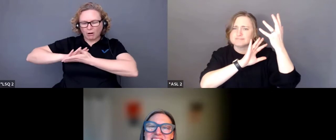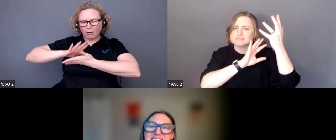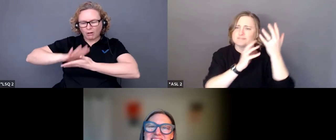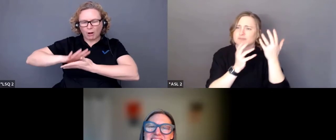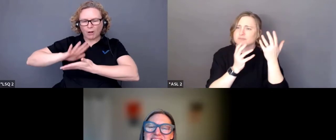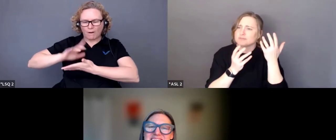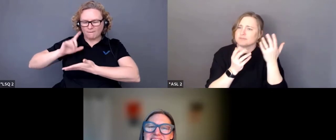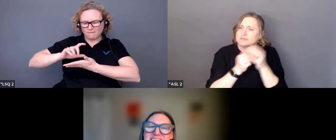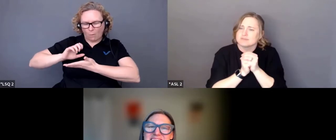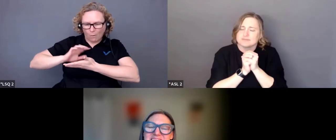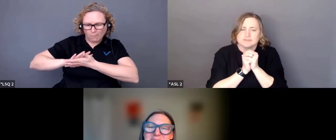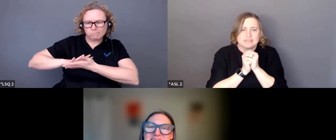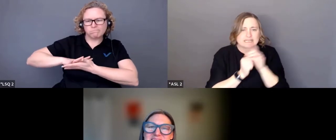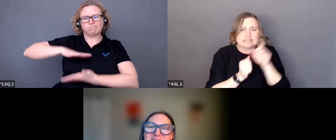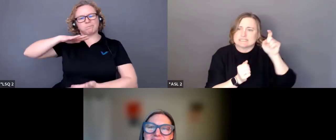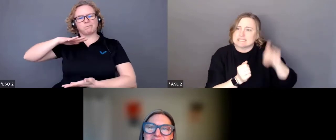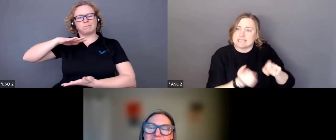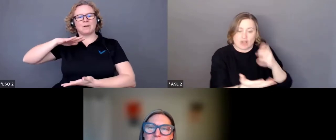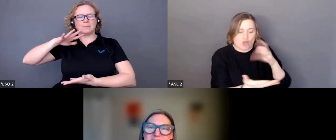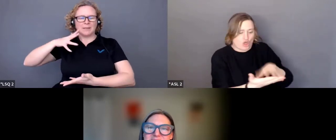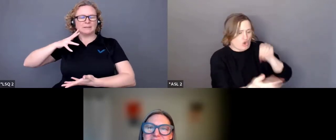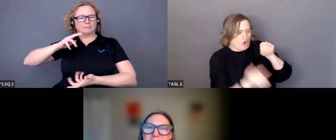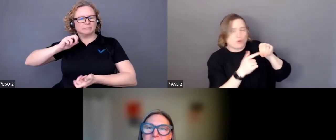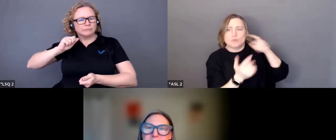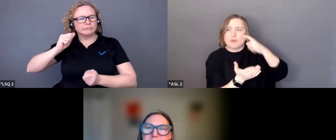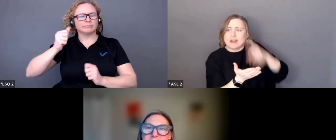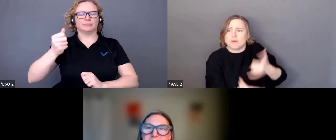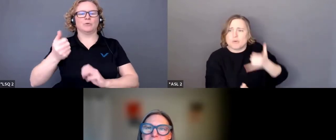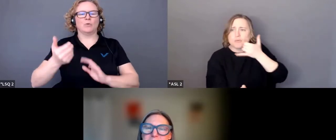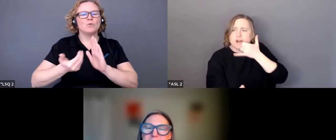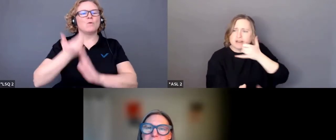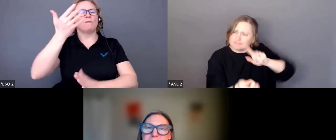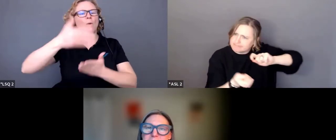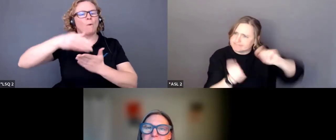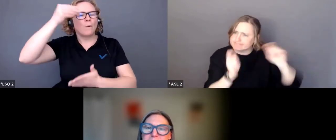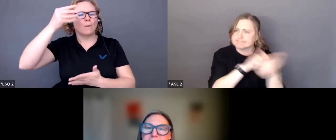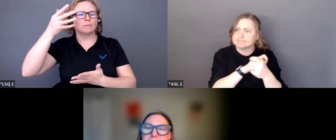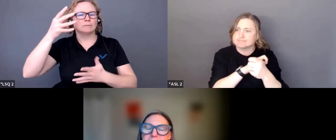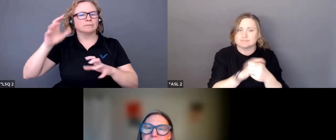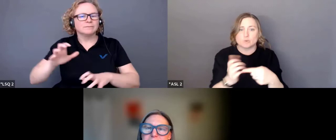unlearning. Could we see the results, please?